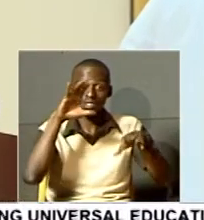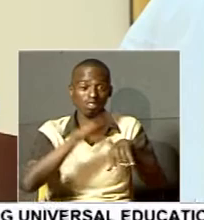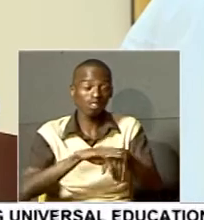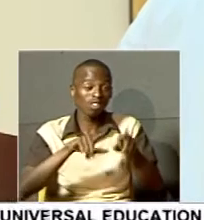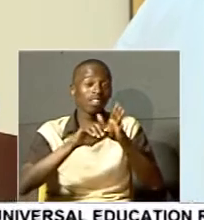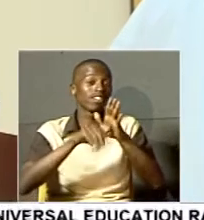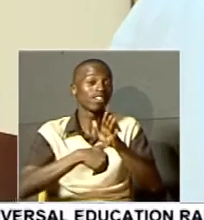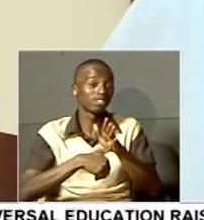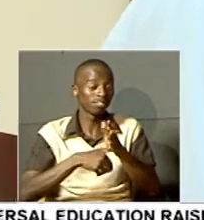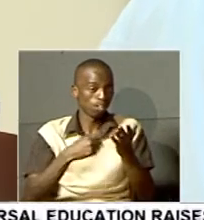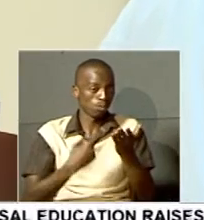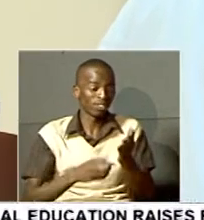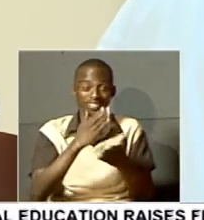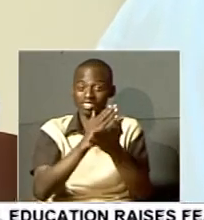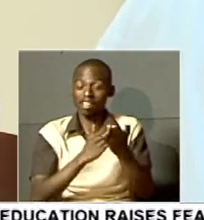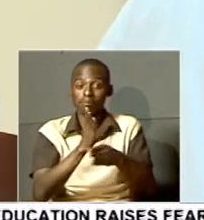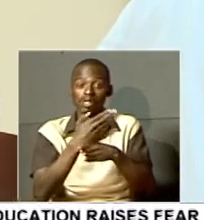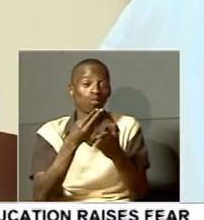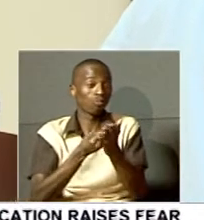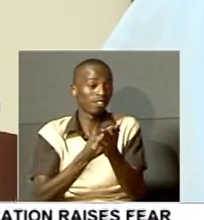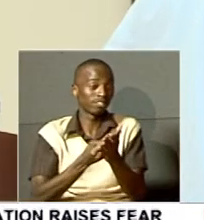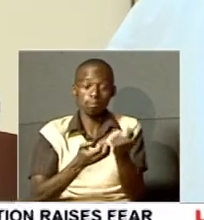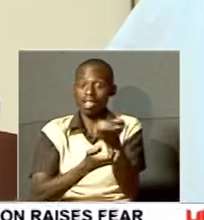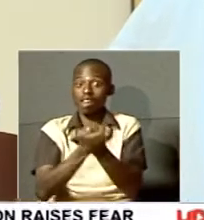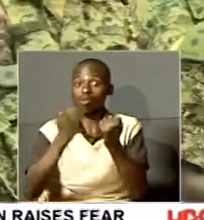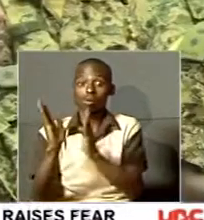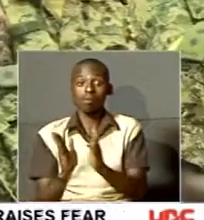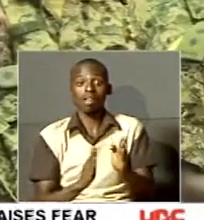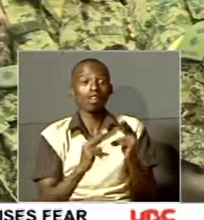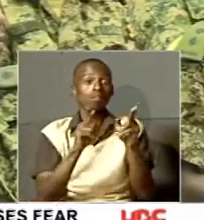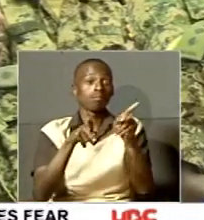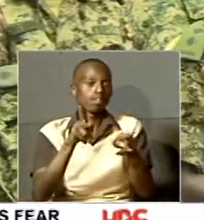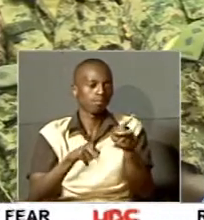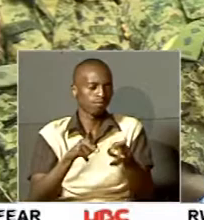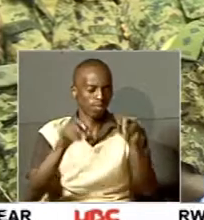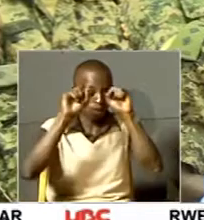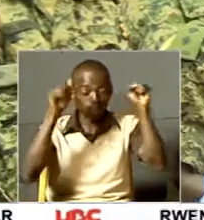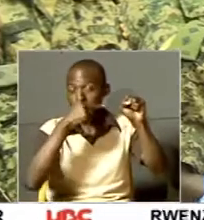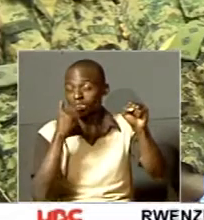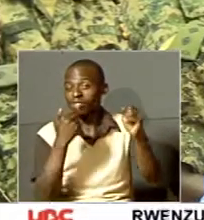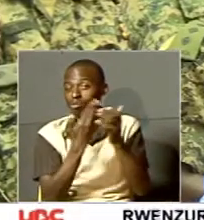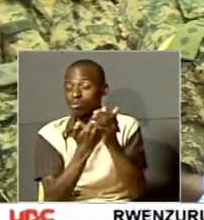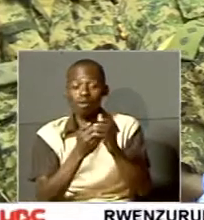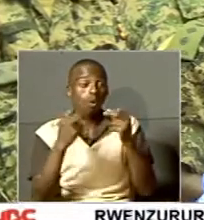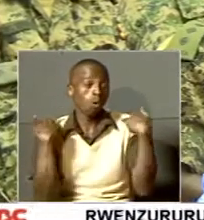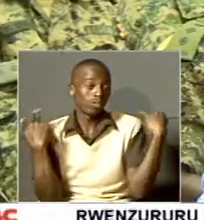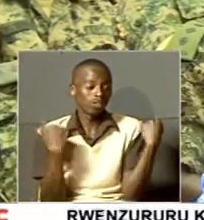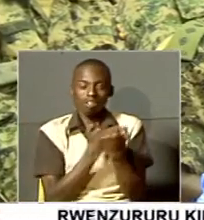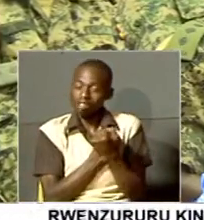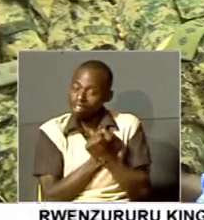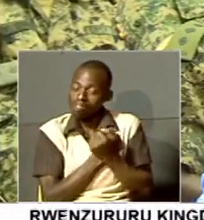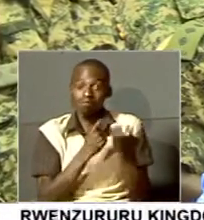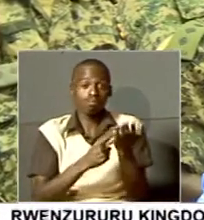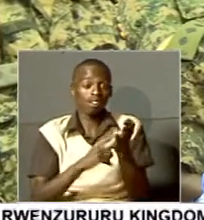case was with some Ministry of Finance and Economic Planning officials. Mr. Museveni called on the officers to love Uganda